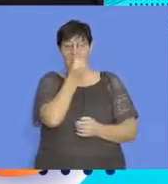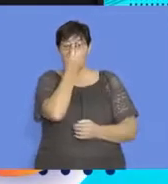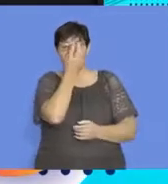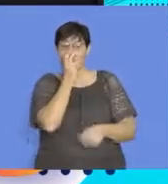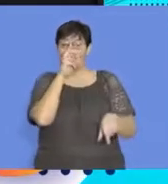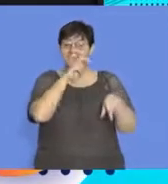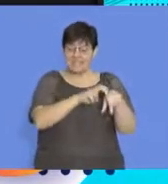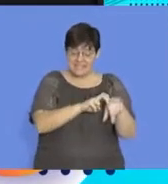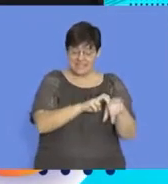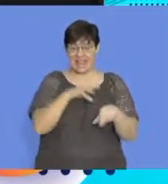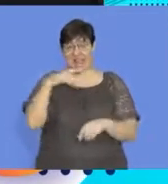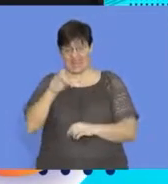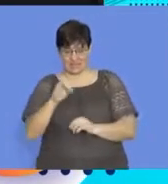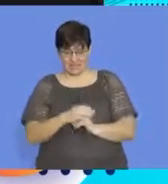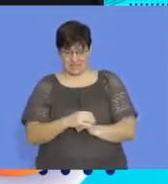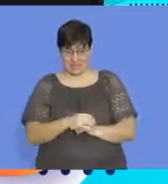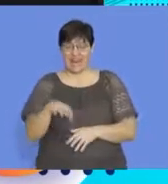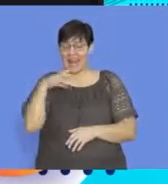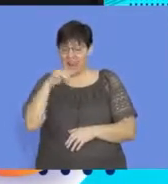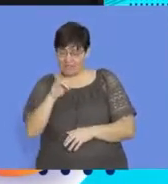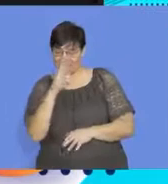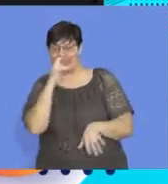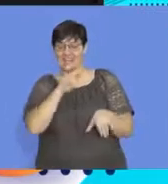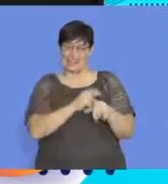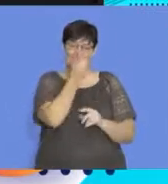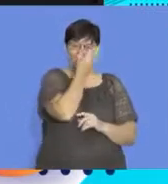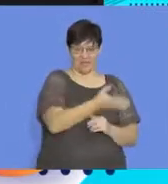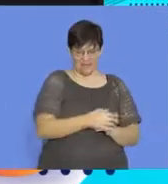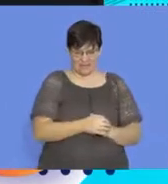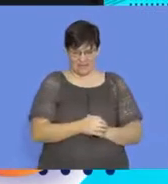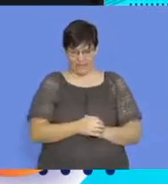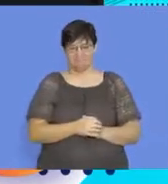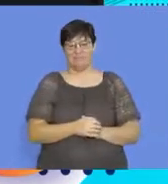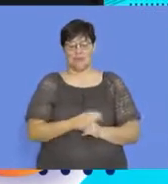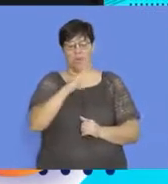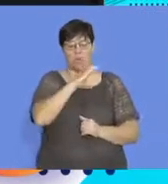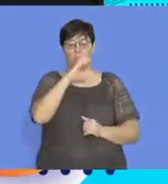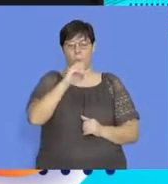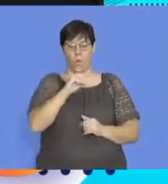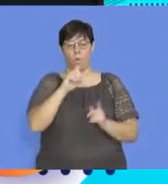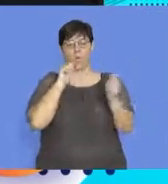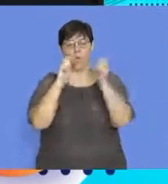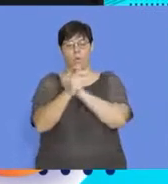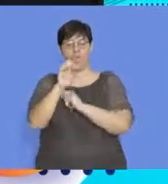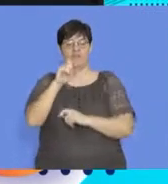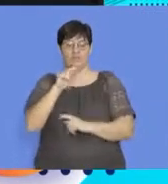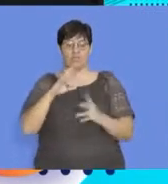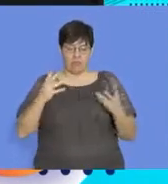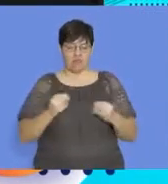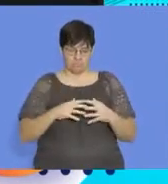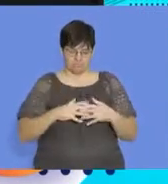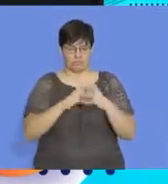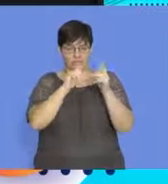the pollinators and pollinators need the flowers. It's basically what they call co-evolution, right? They evolve together.